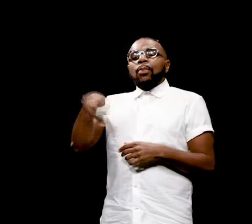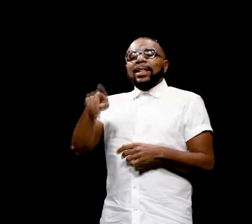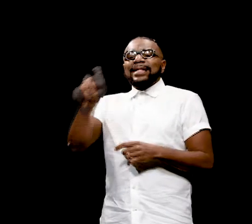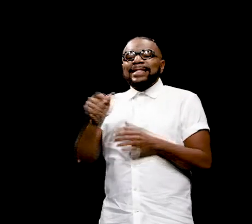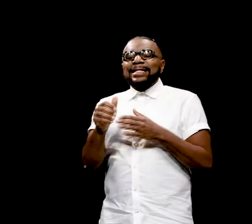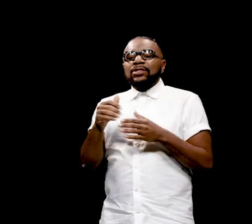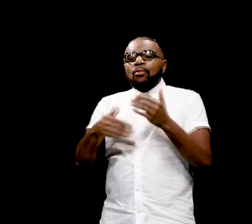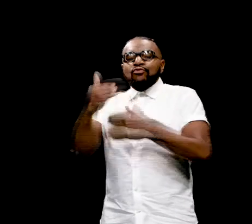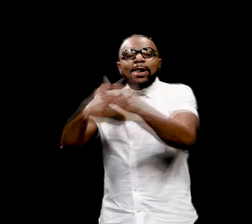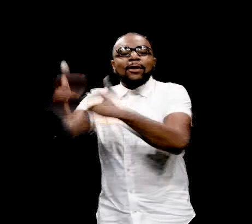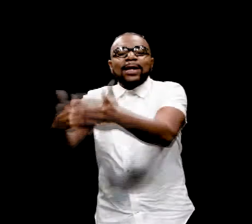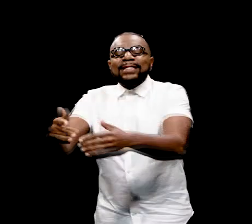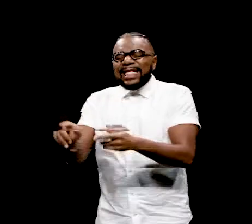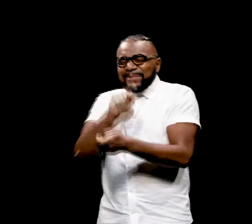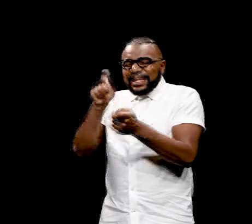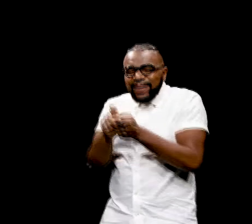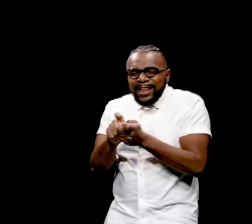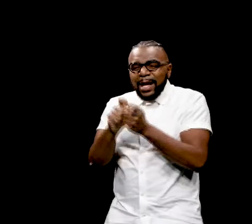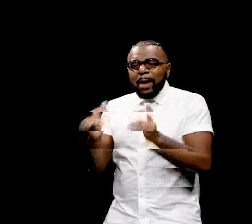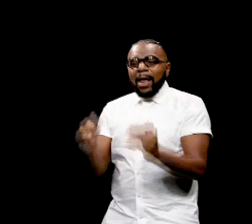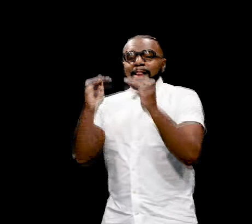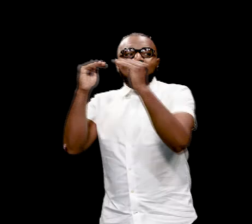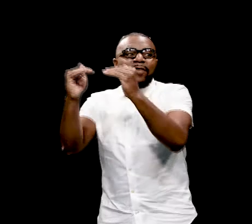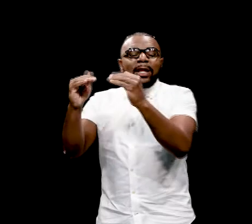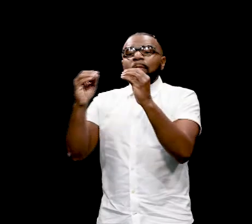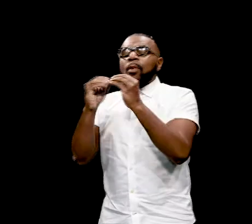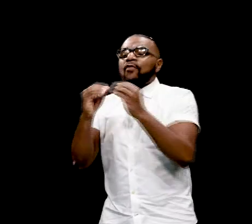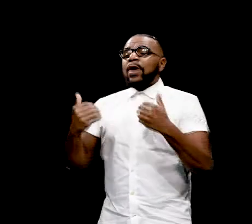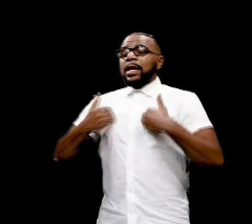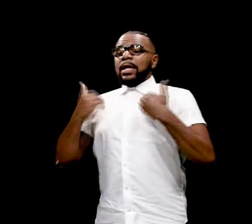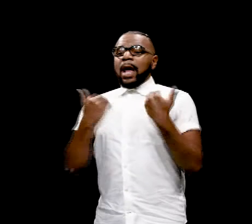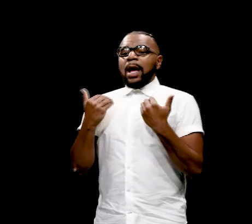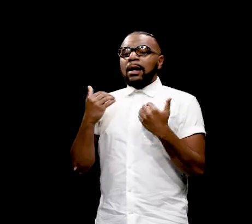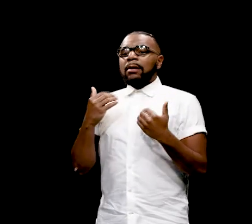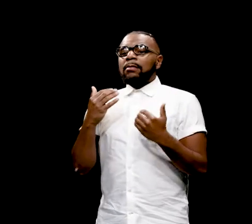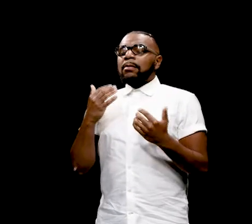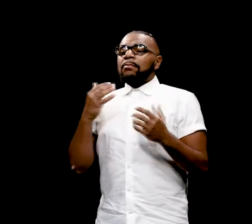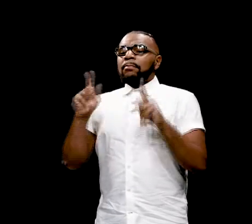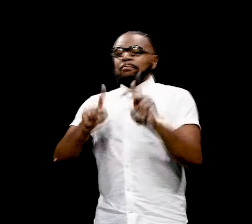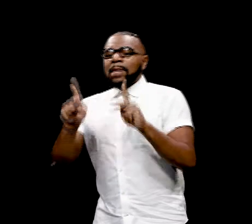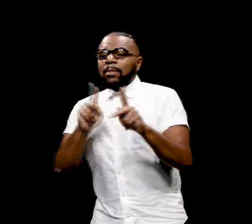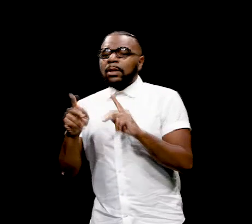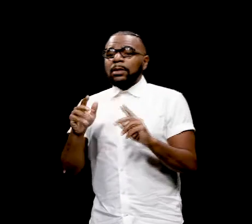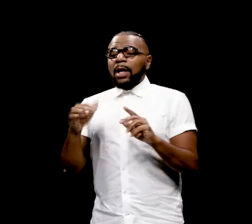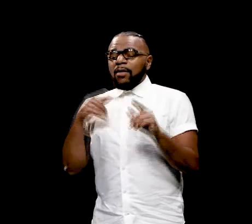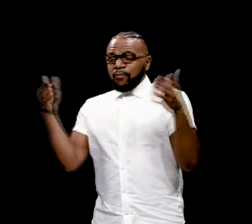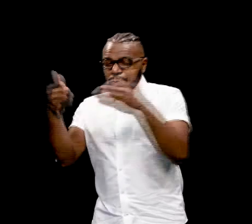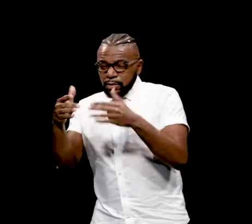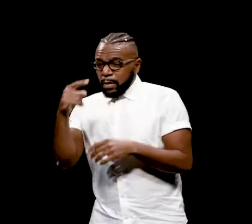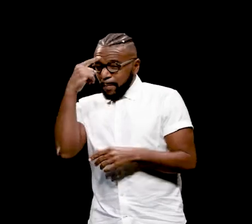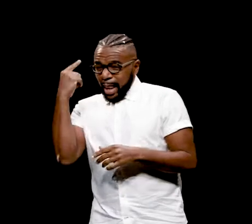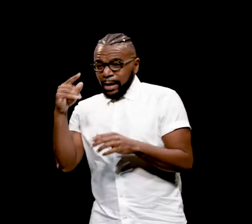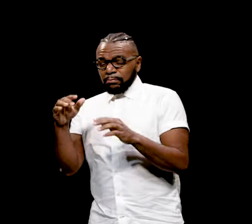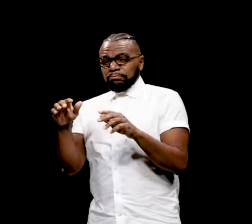focused on elevating and creating on-ramps for young people of color, but with a focus on the Black community to